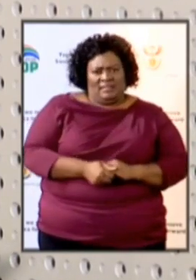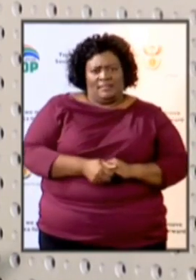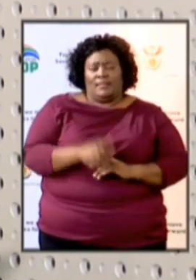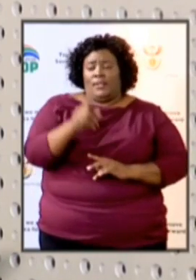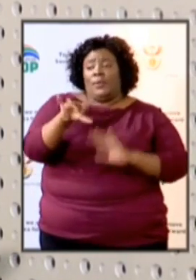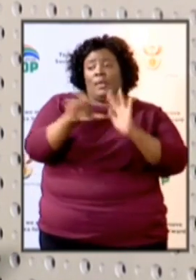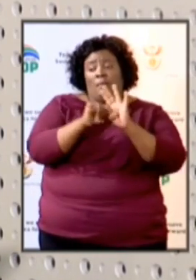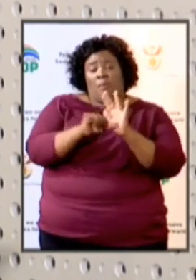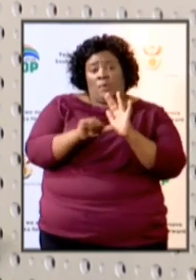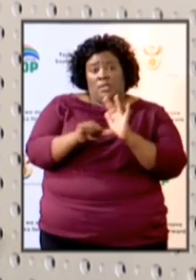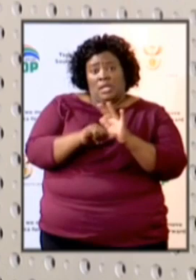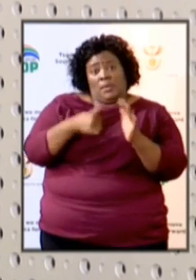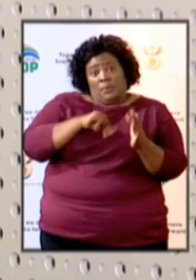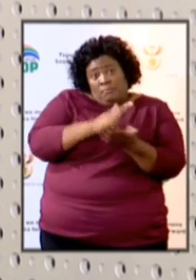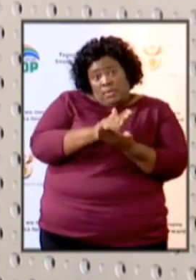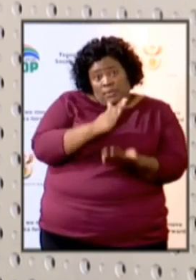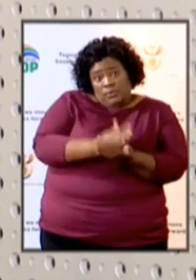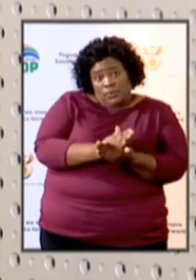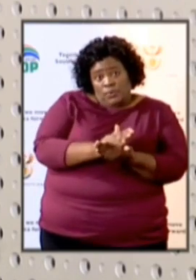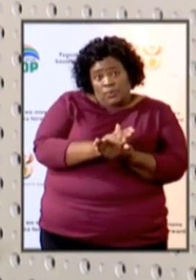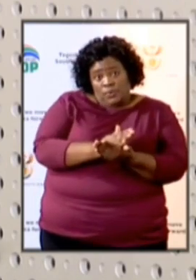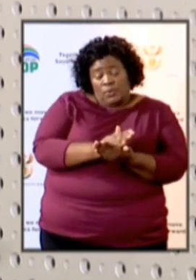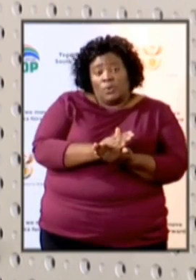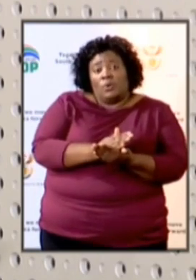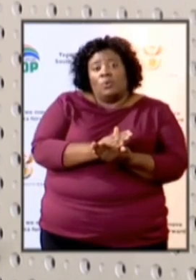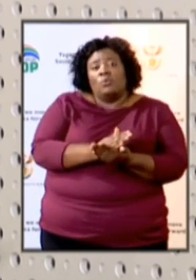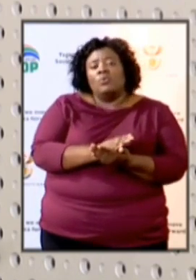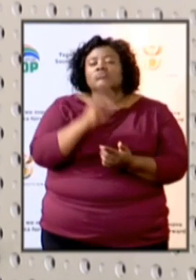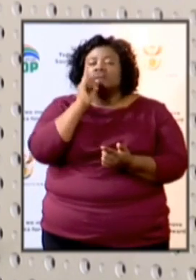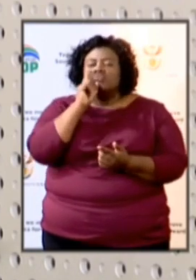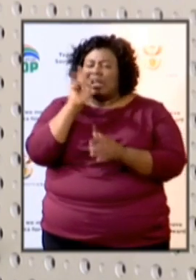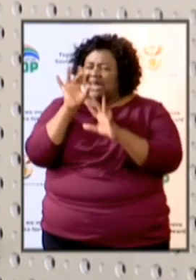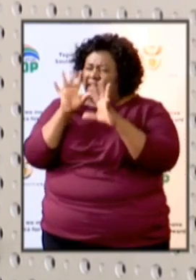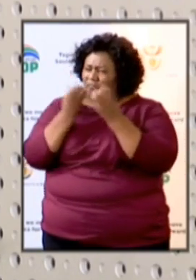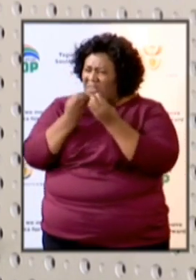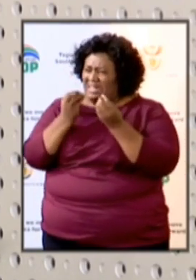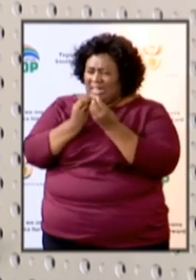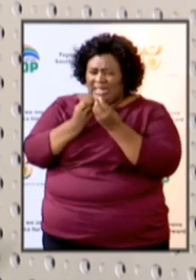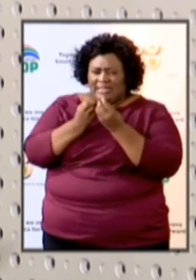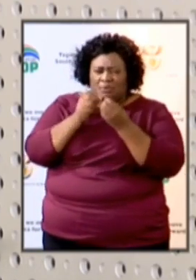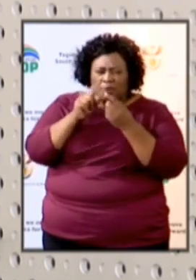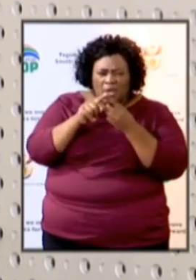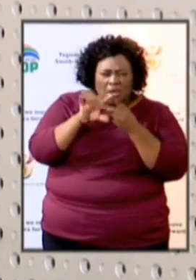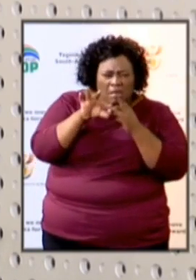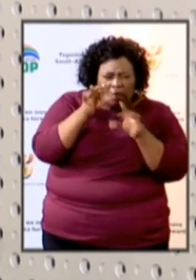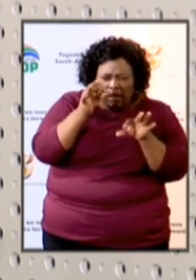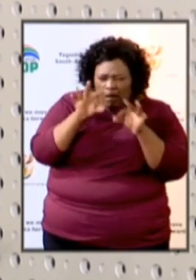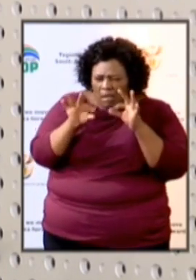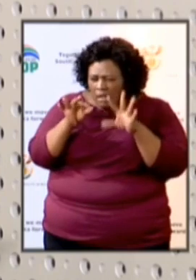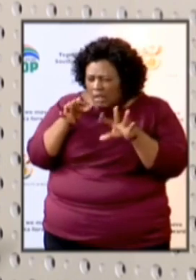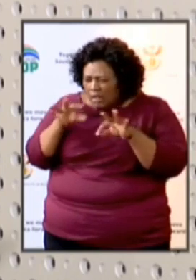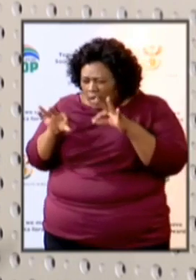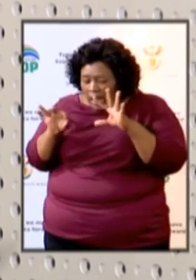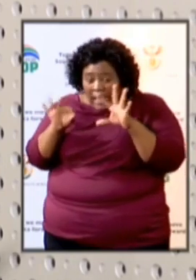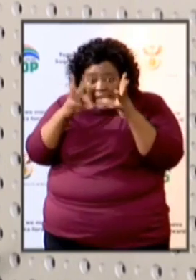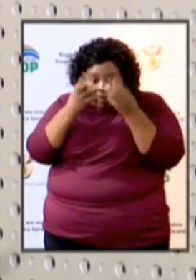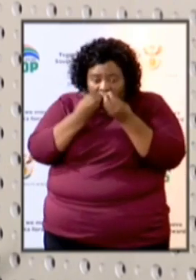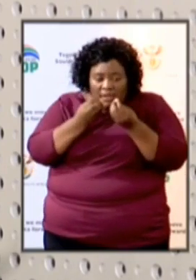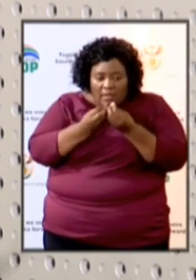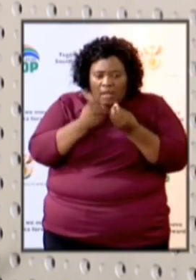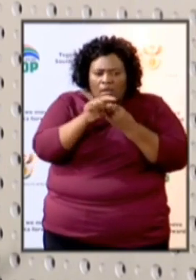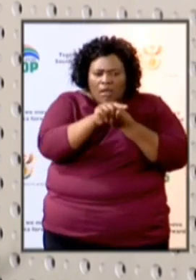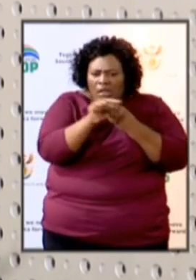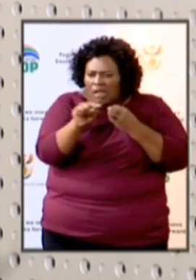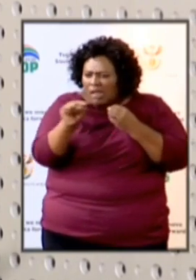we ensure that we look at all those things in detail and how they can affect health.